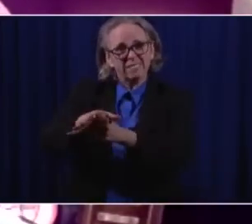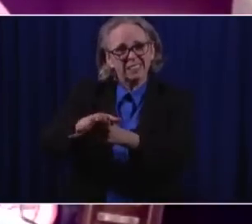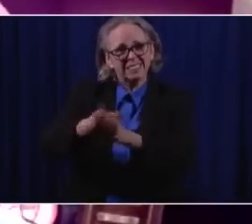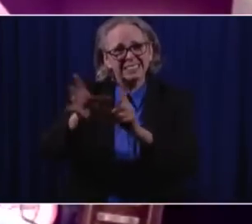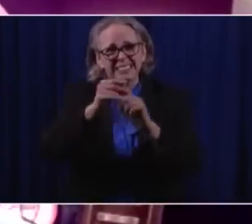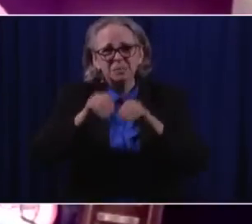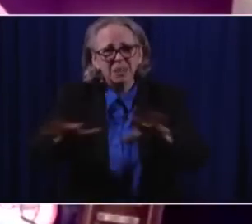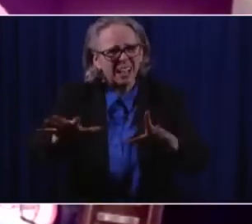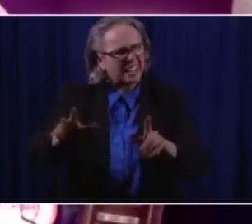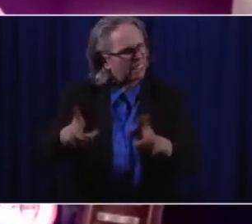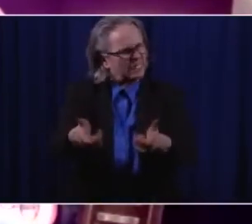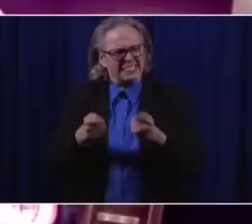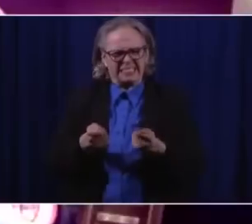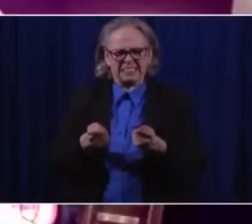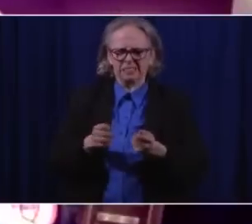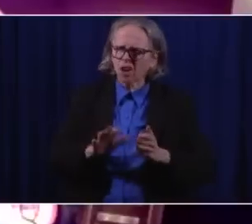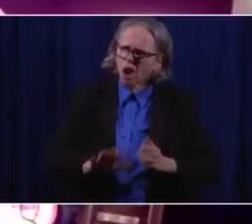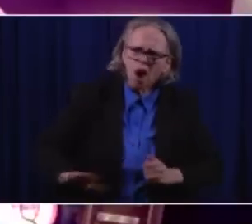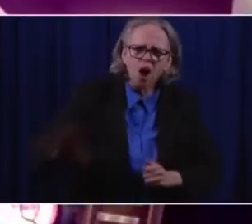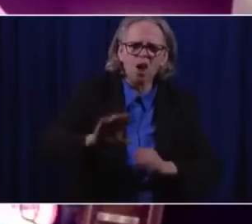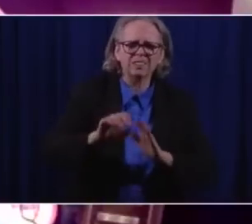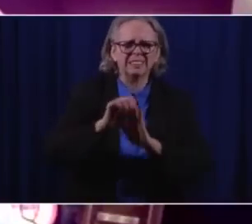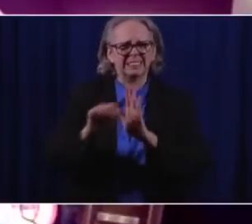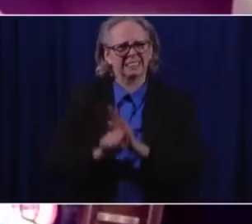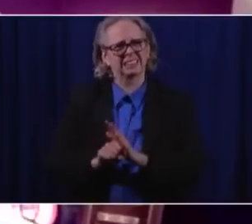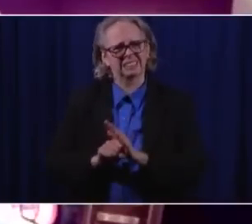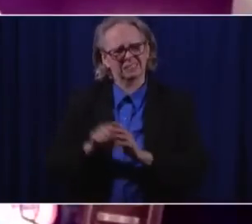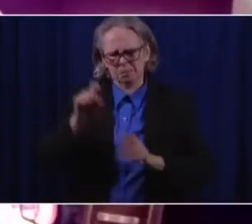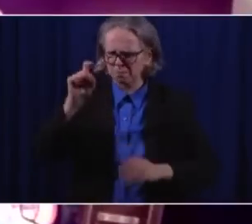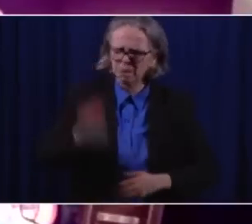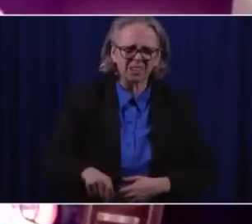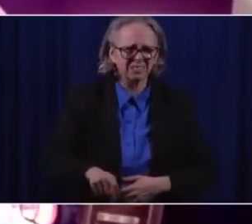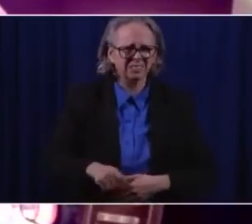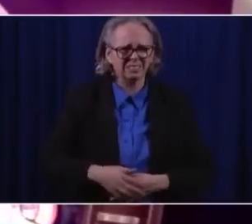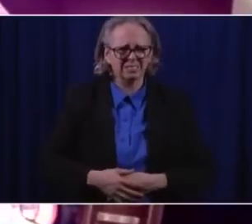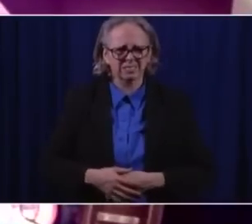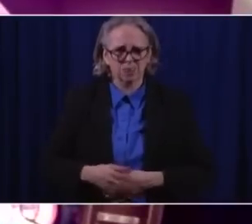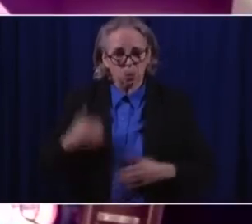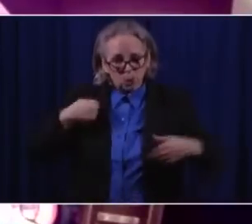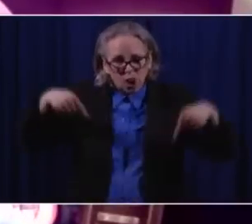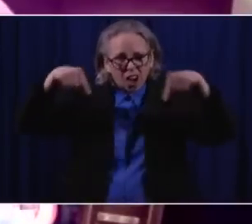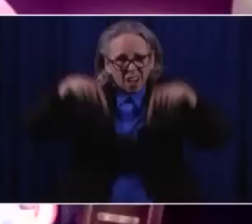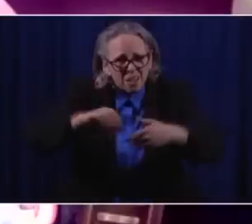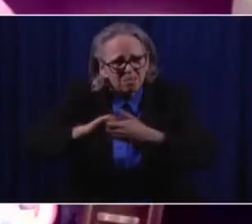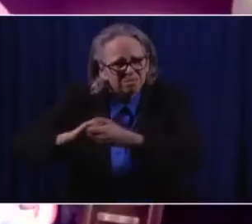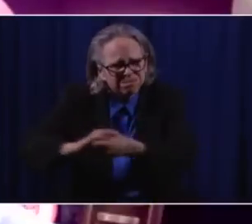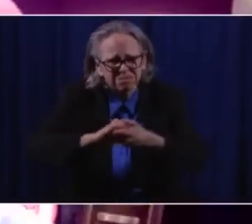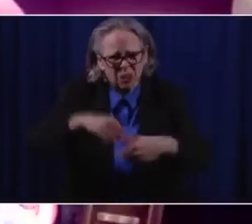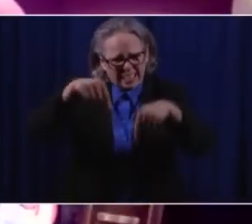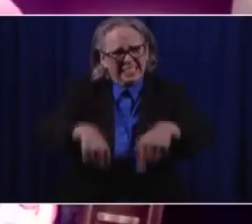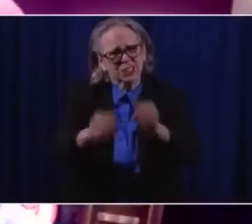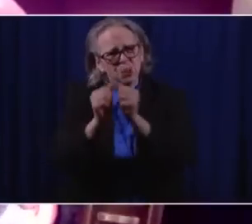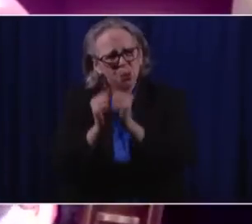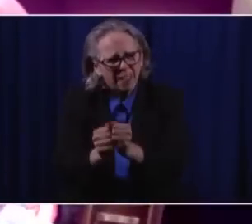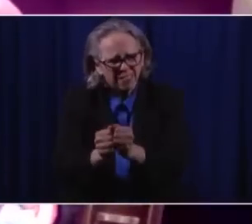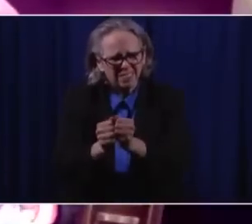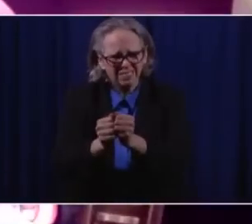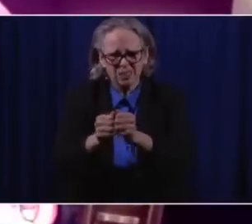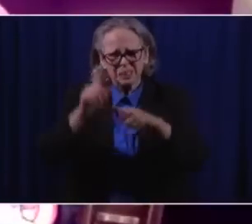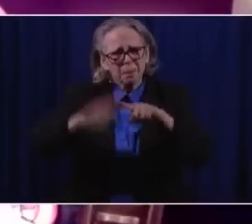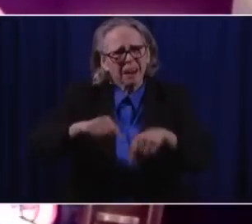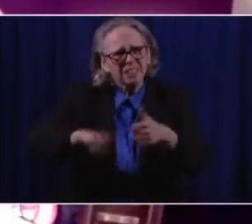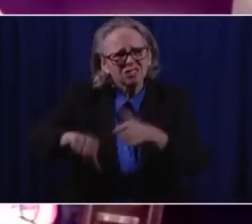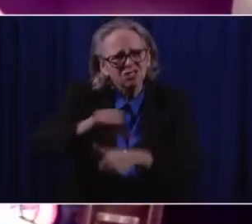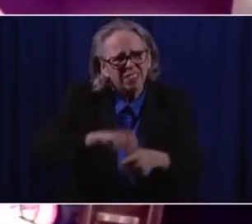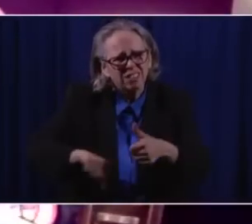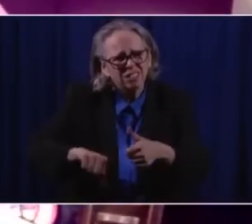the entire state, it's a system, and we're all partners in this, and we have to be able to rely on each. Governor, I'll tell you that I've